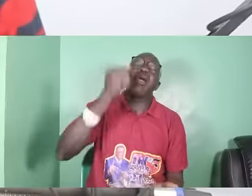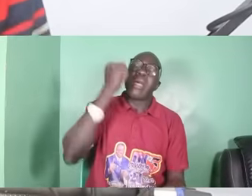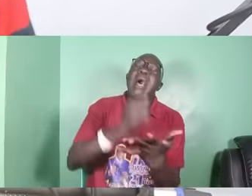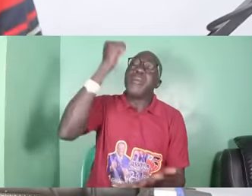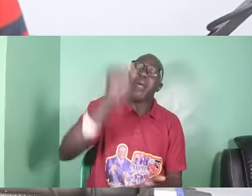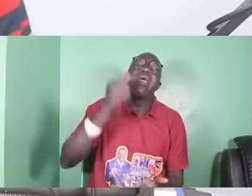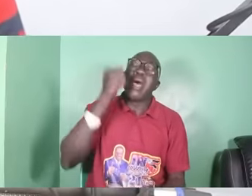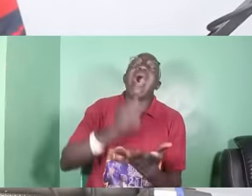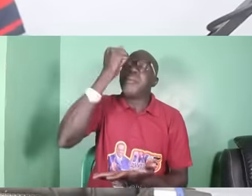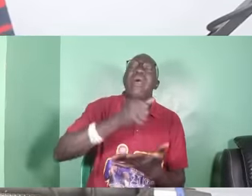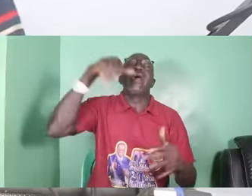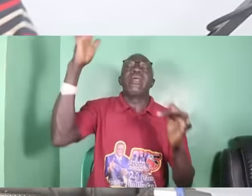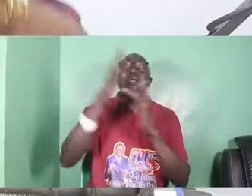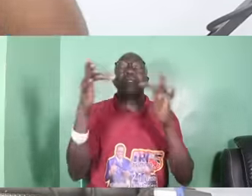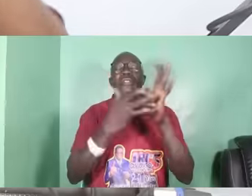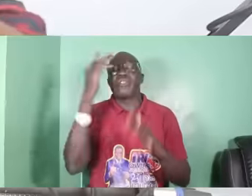Amen.